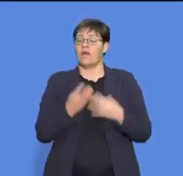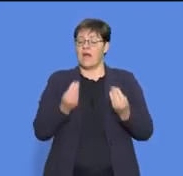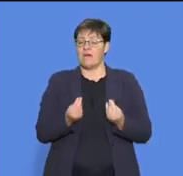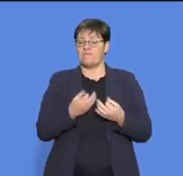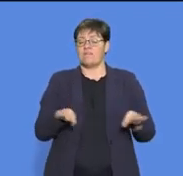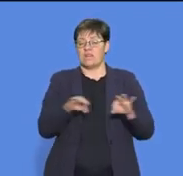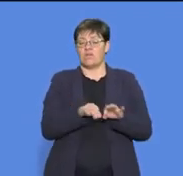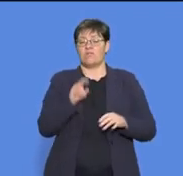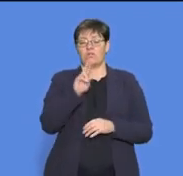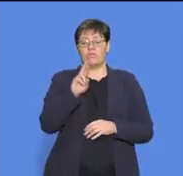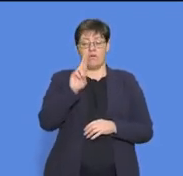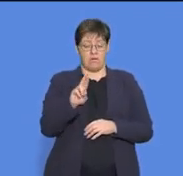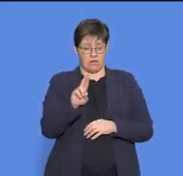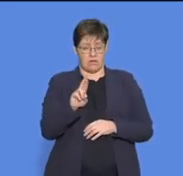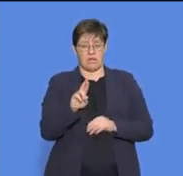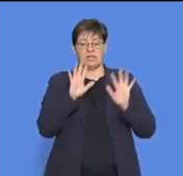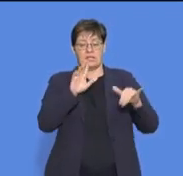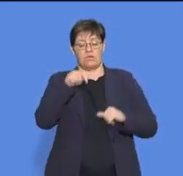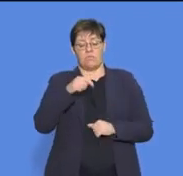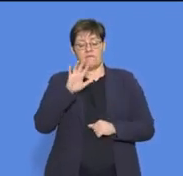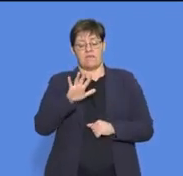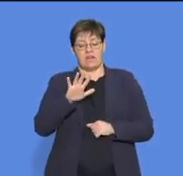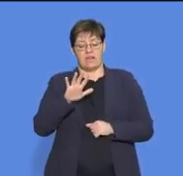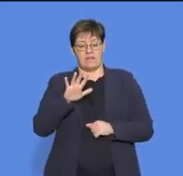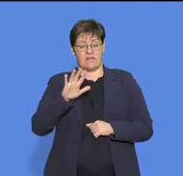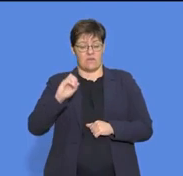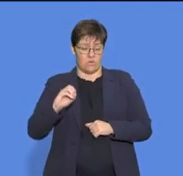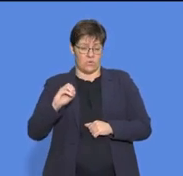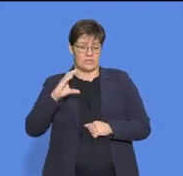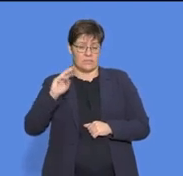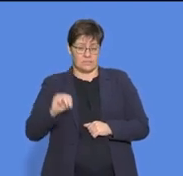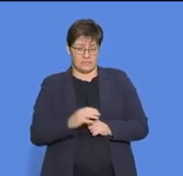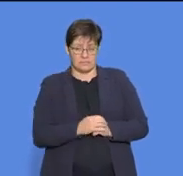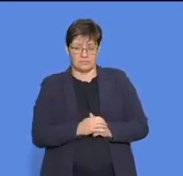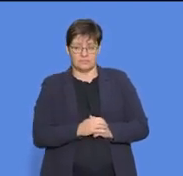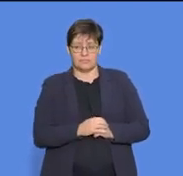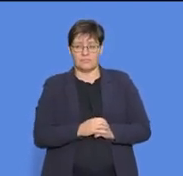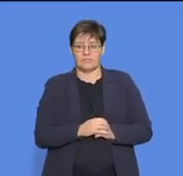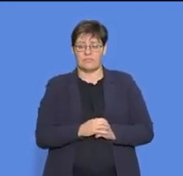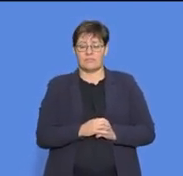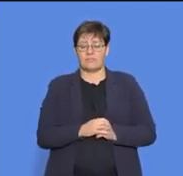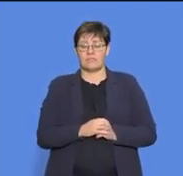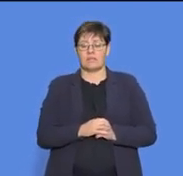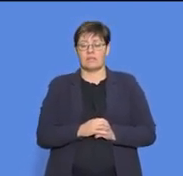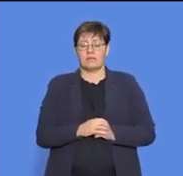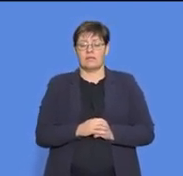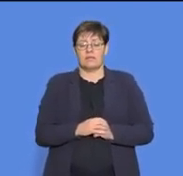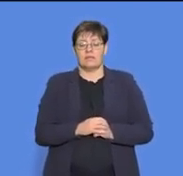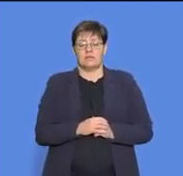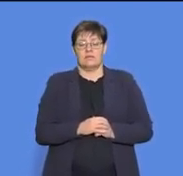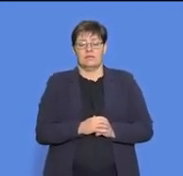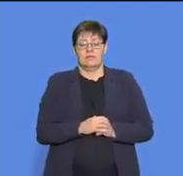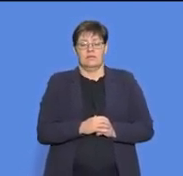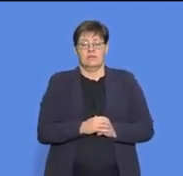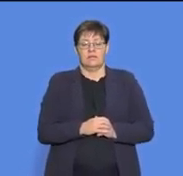Okay, so now we have a value for UR. UR is 10,5 centimeters. Right. The